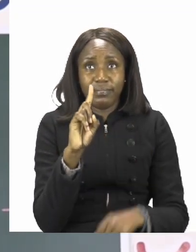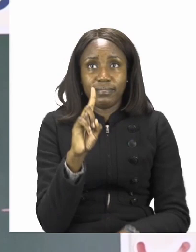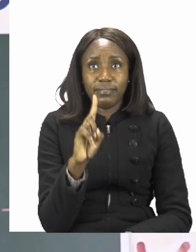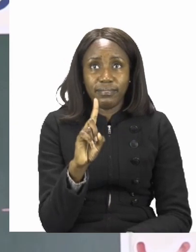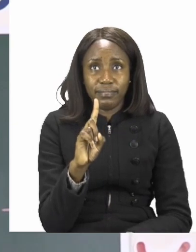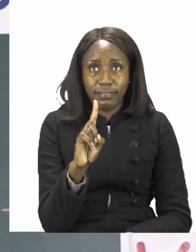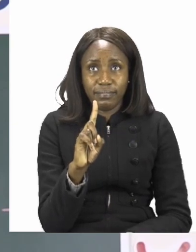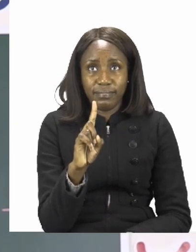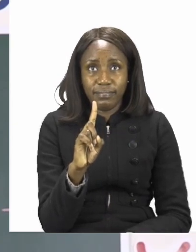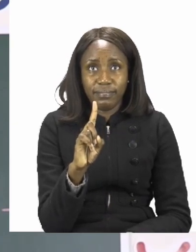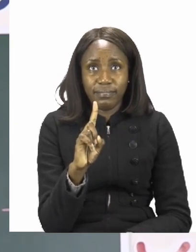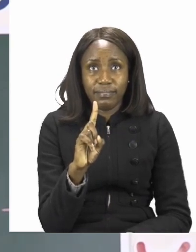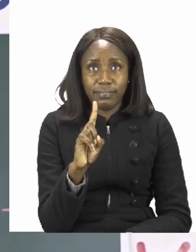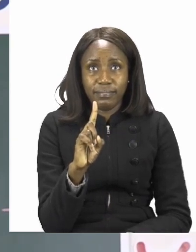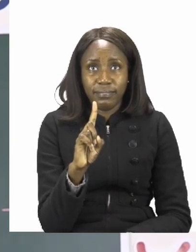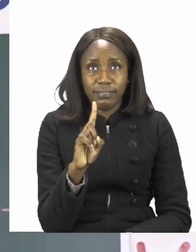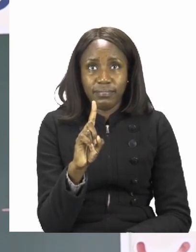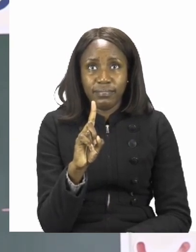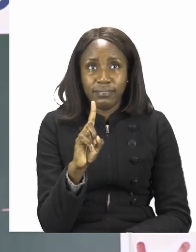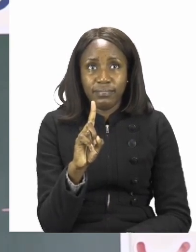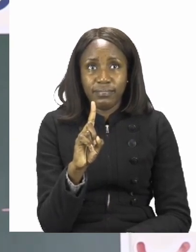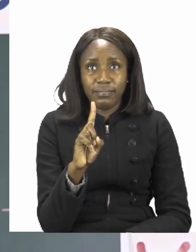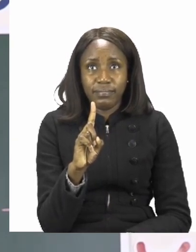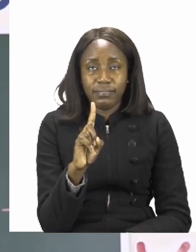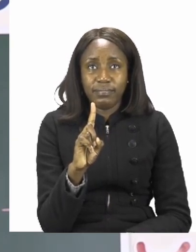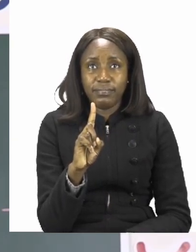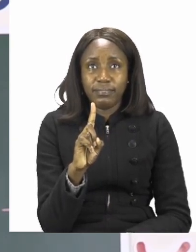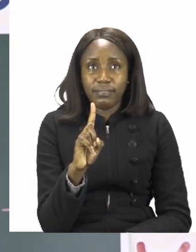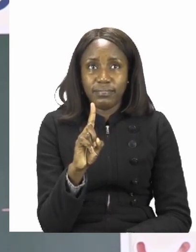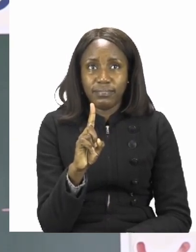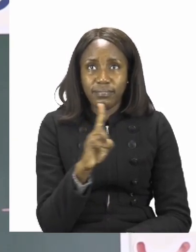Then 17 is already there,